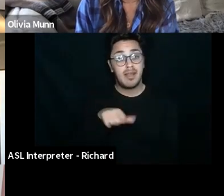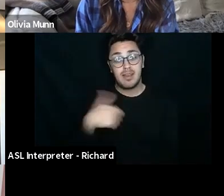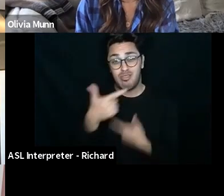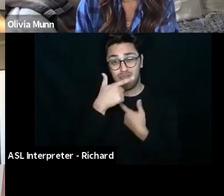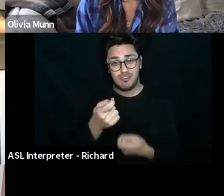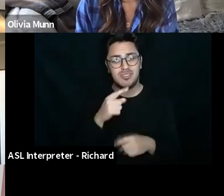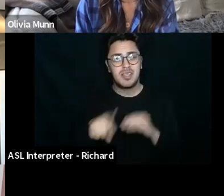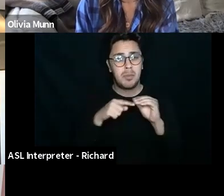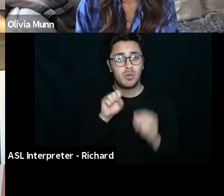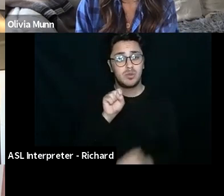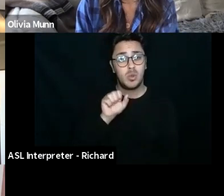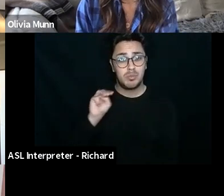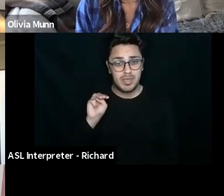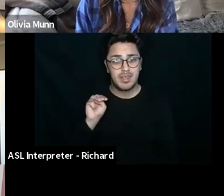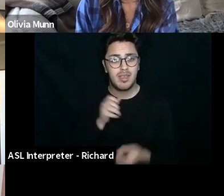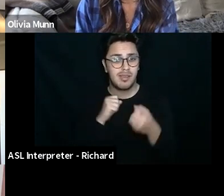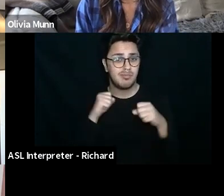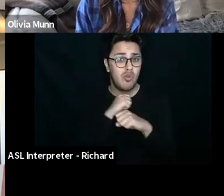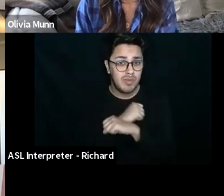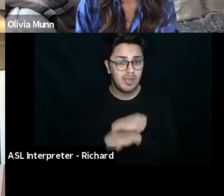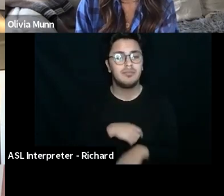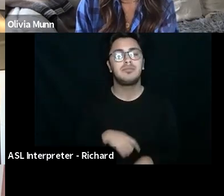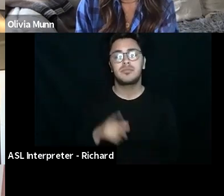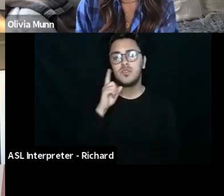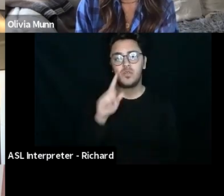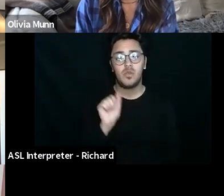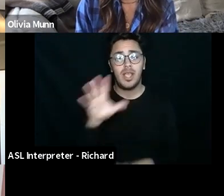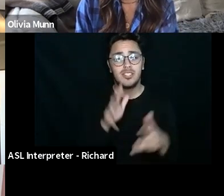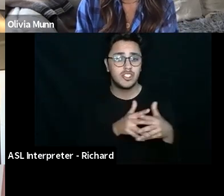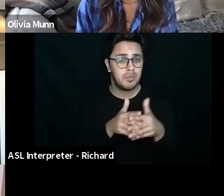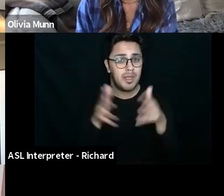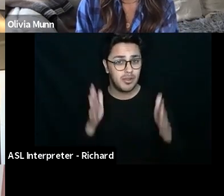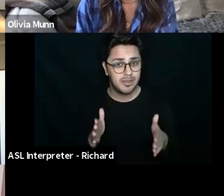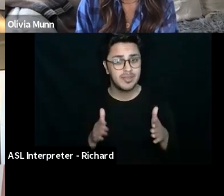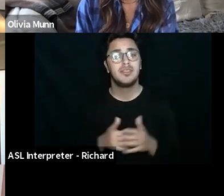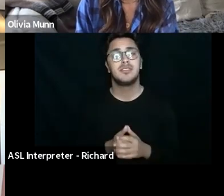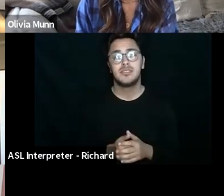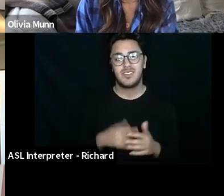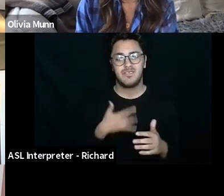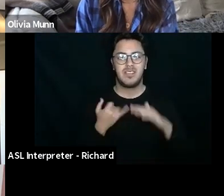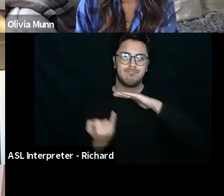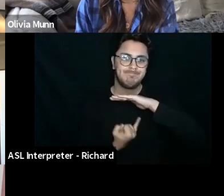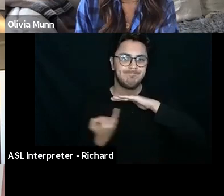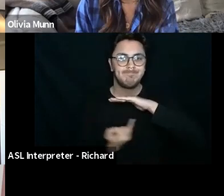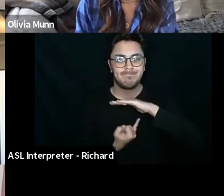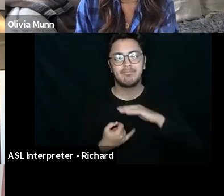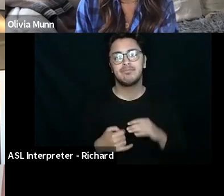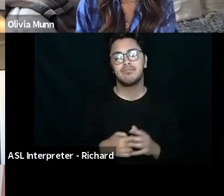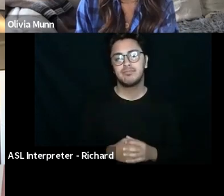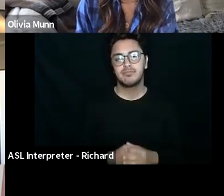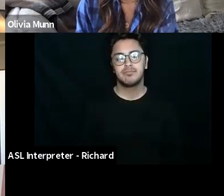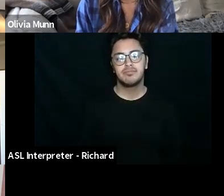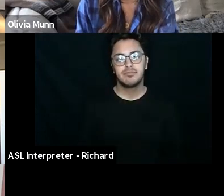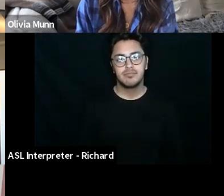I would say, movement is that, you know, for Asian Americans who feel so isolated and alone in particular segments or even culturally,